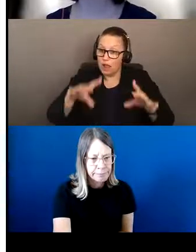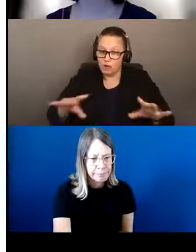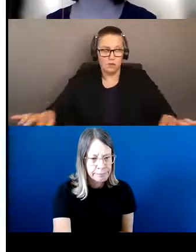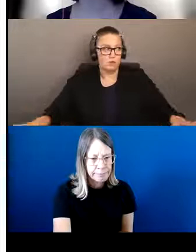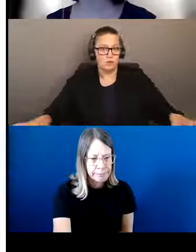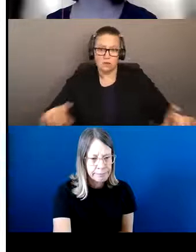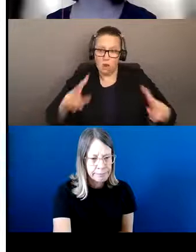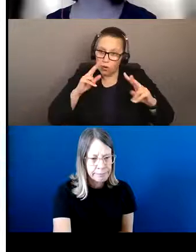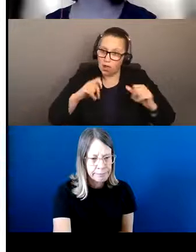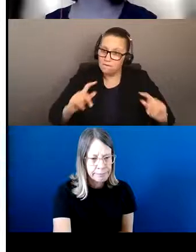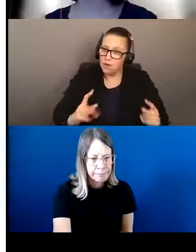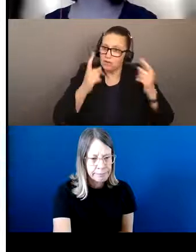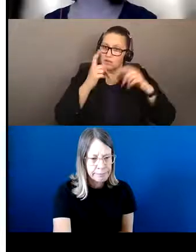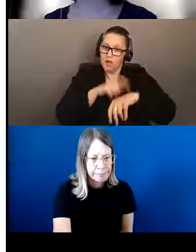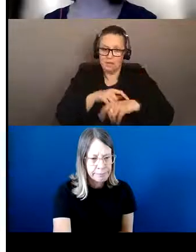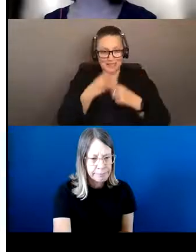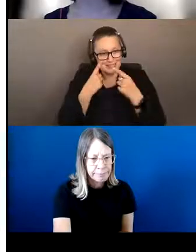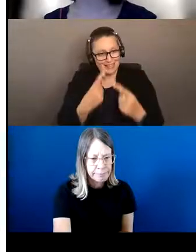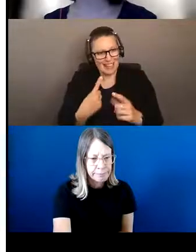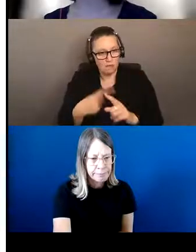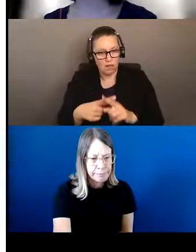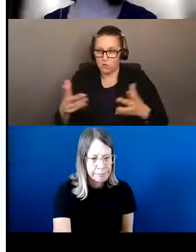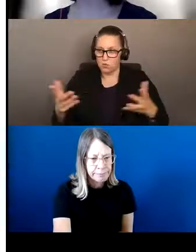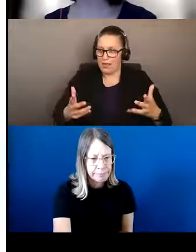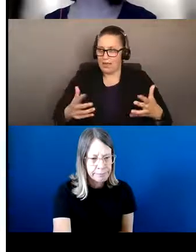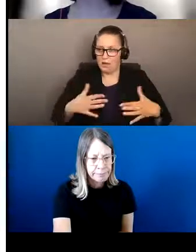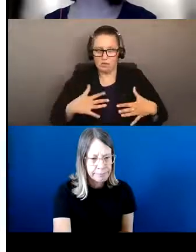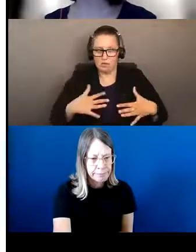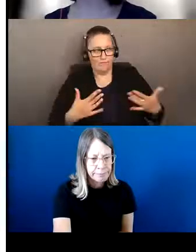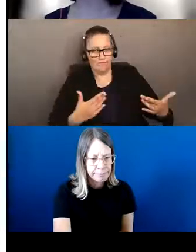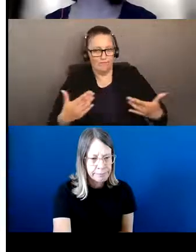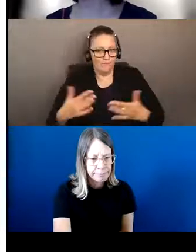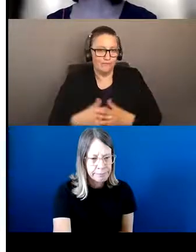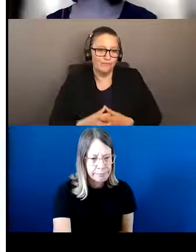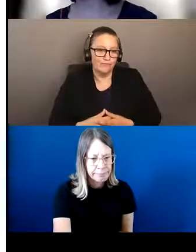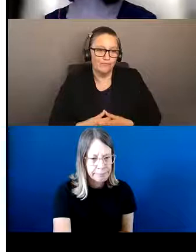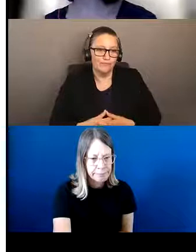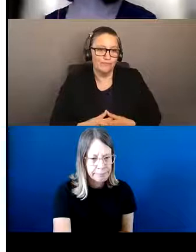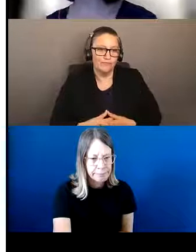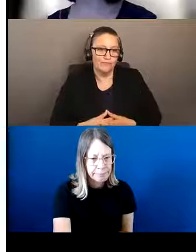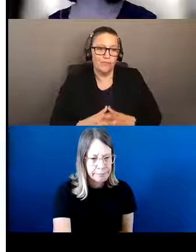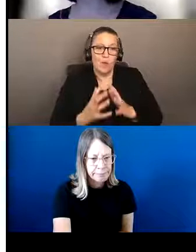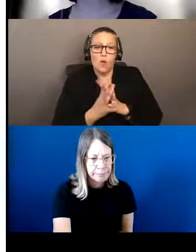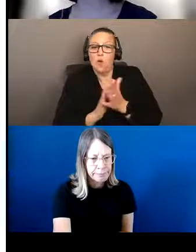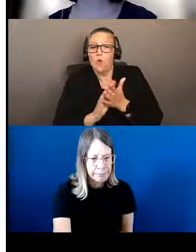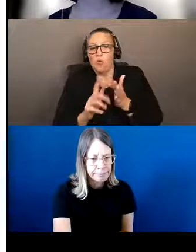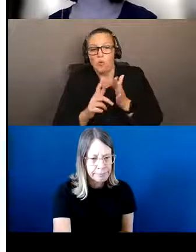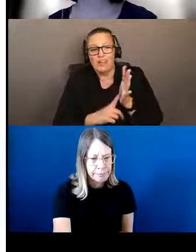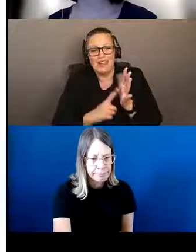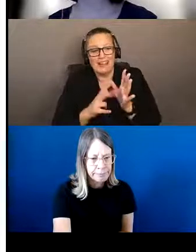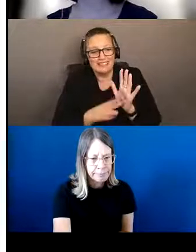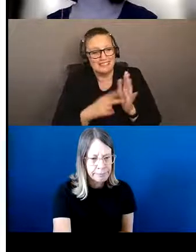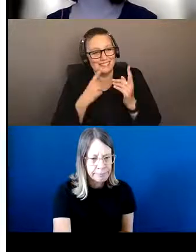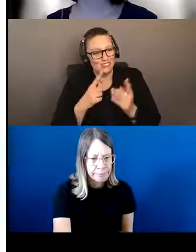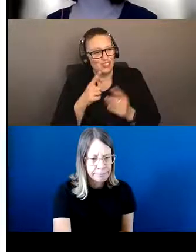communities. Whelan shares, Australia is now one of the world's great multicultural